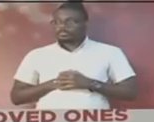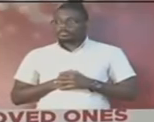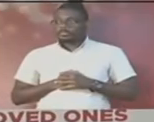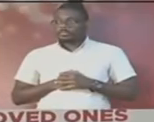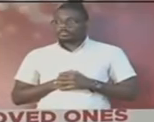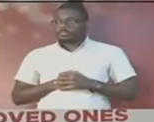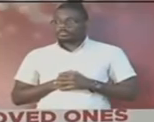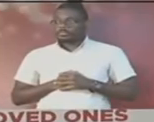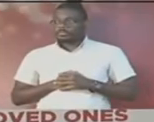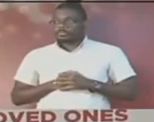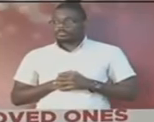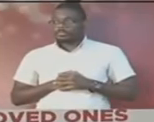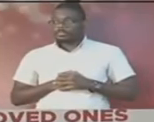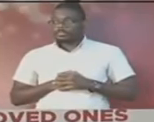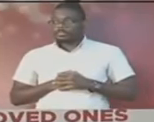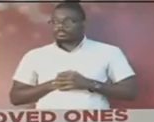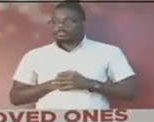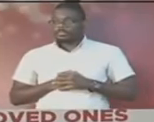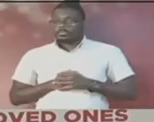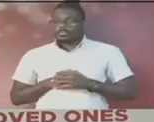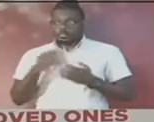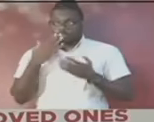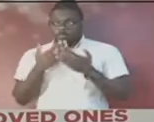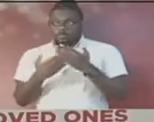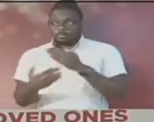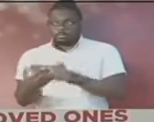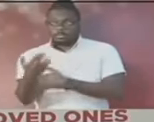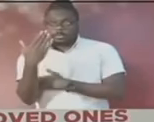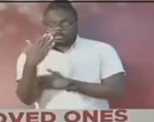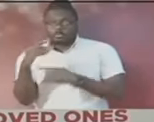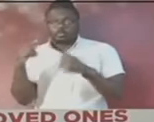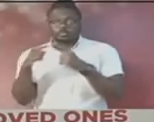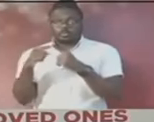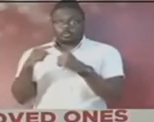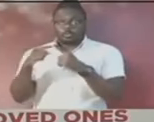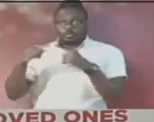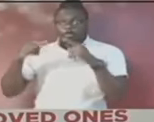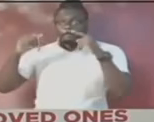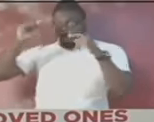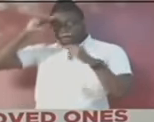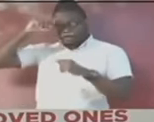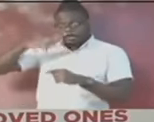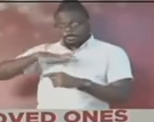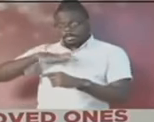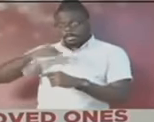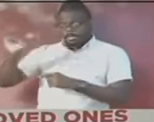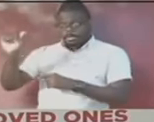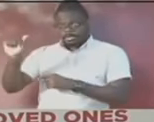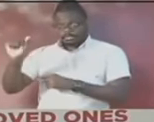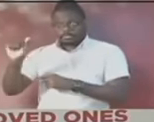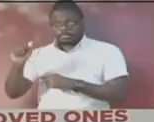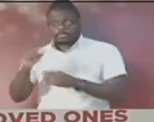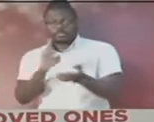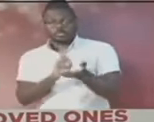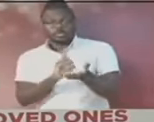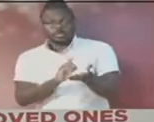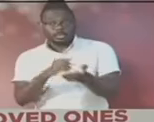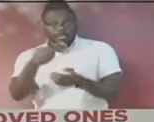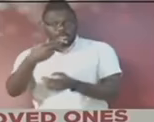Thank you very much, Al. Good morning to Mr. Alexander, my colleague Dr. Hines, and Dr. Carrington,